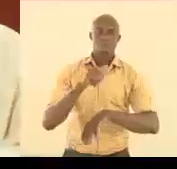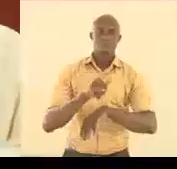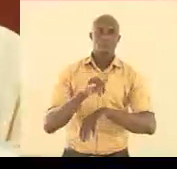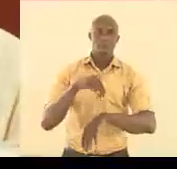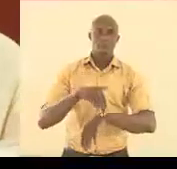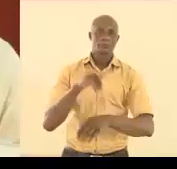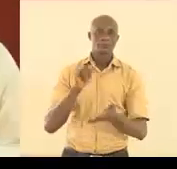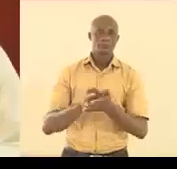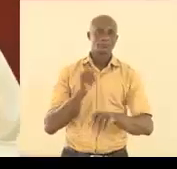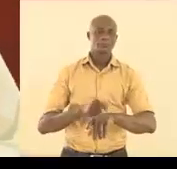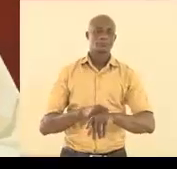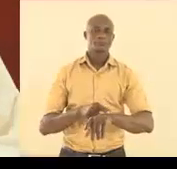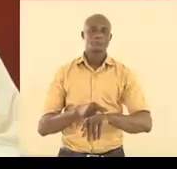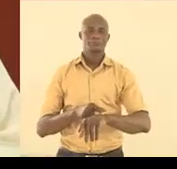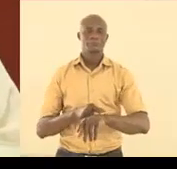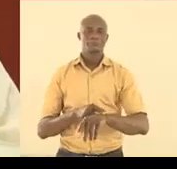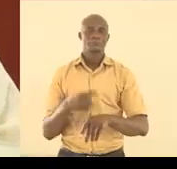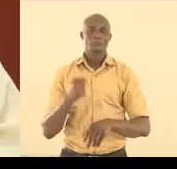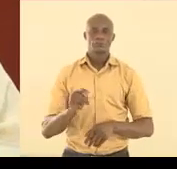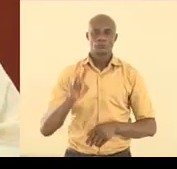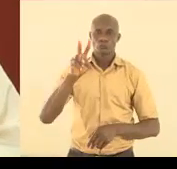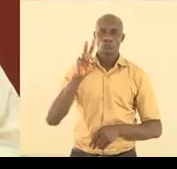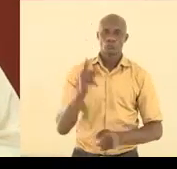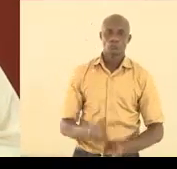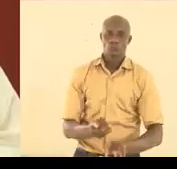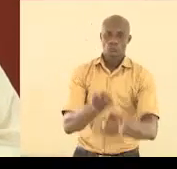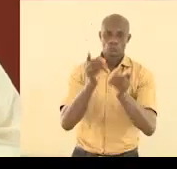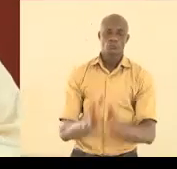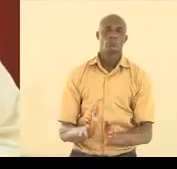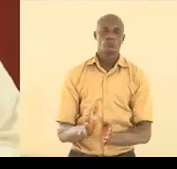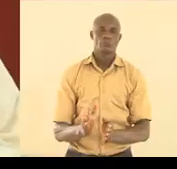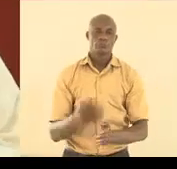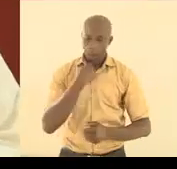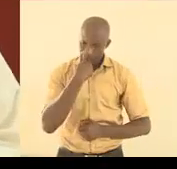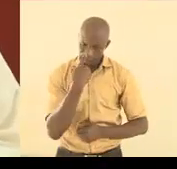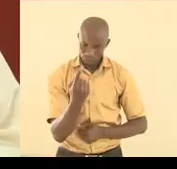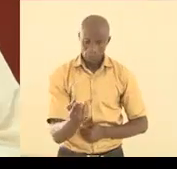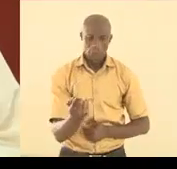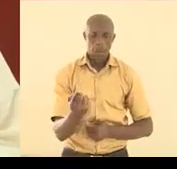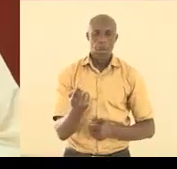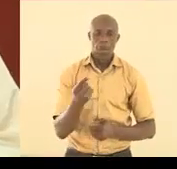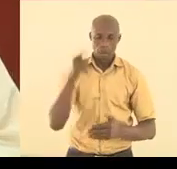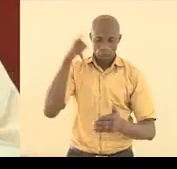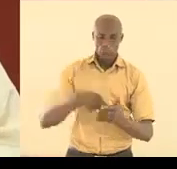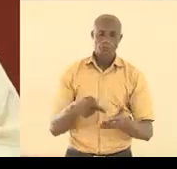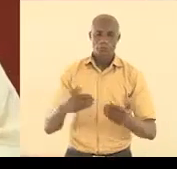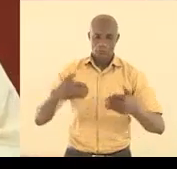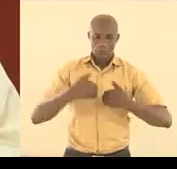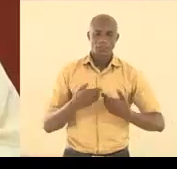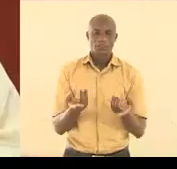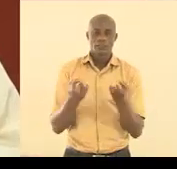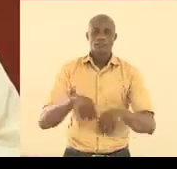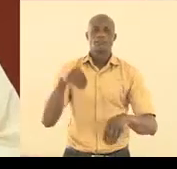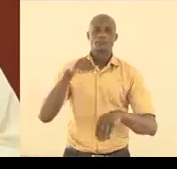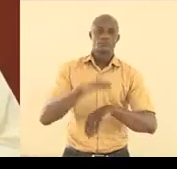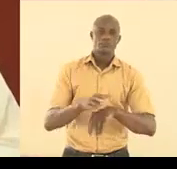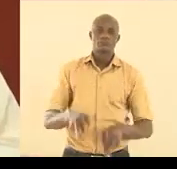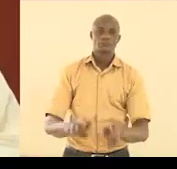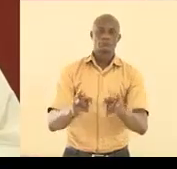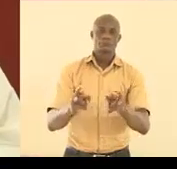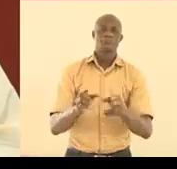At that time, the two disciples told what had happened on the